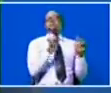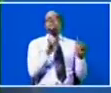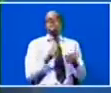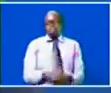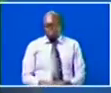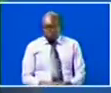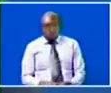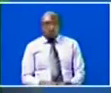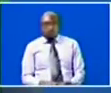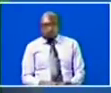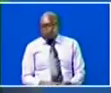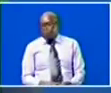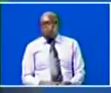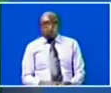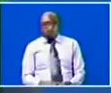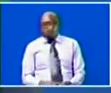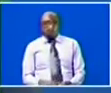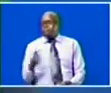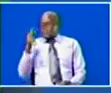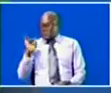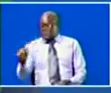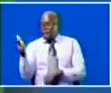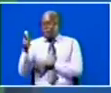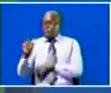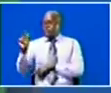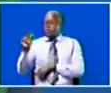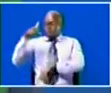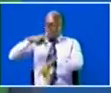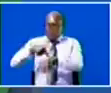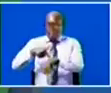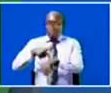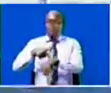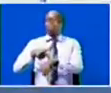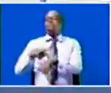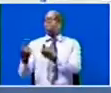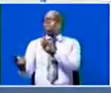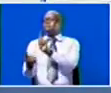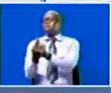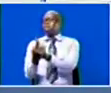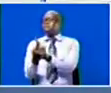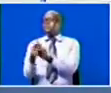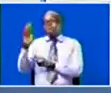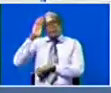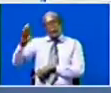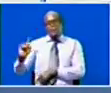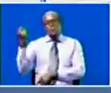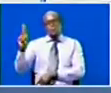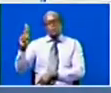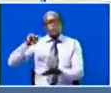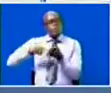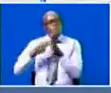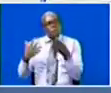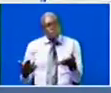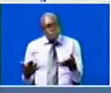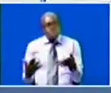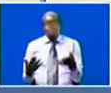indeed. And, you know, when we'll be looking at that video shortly, when you went to, you know, to say hi to him, what was that like? Because, I mean,